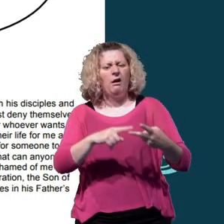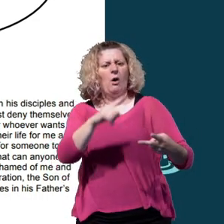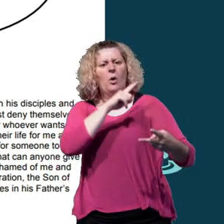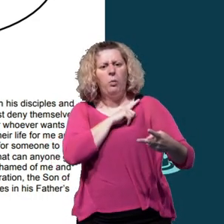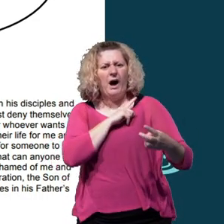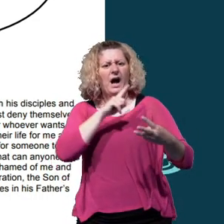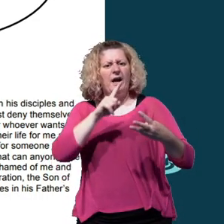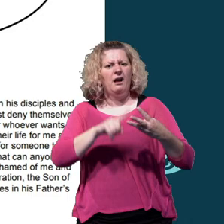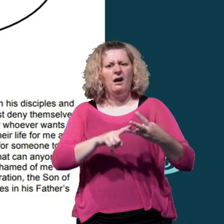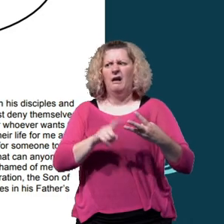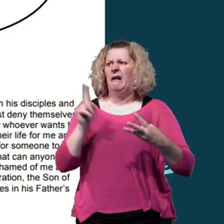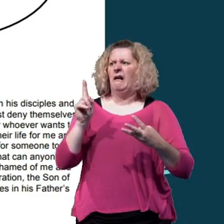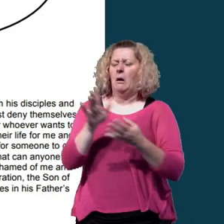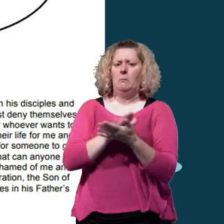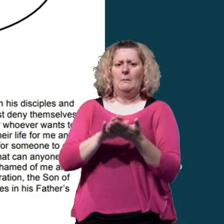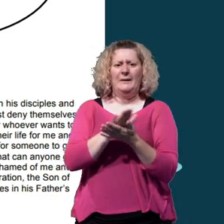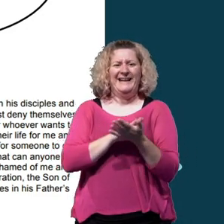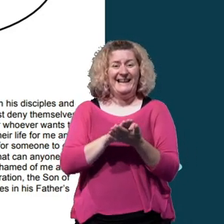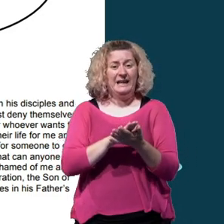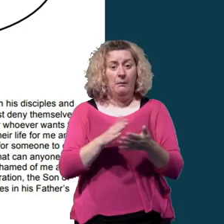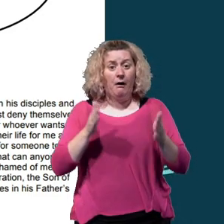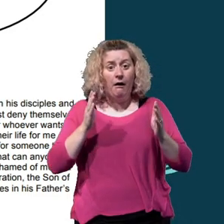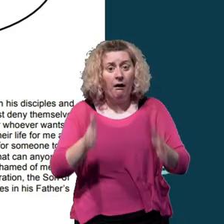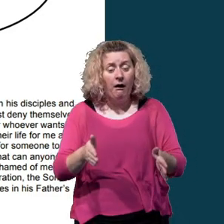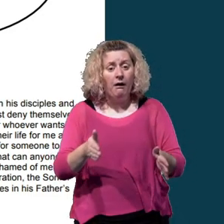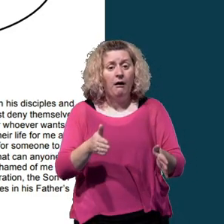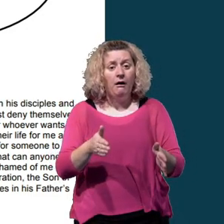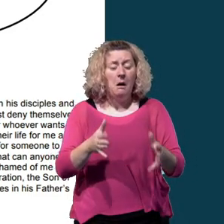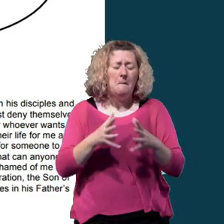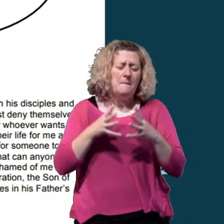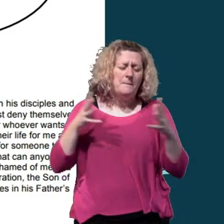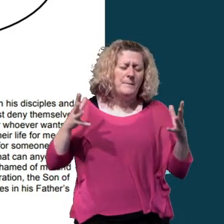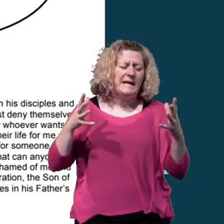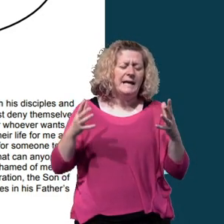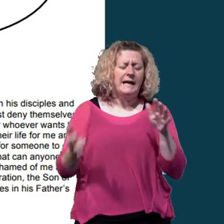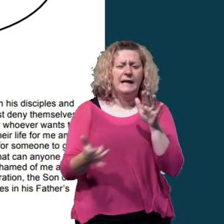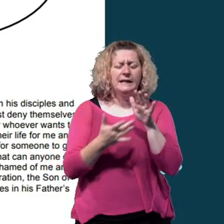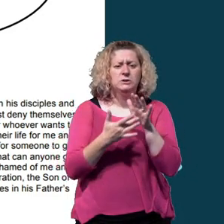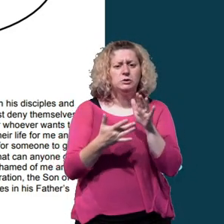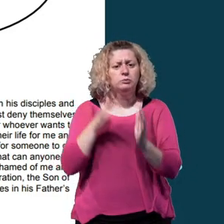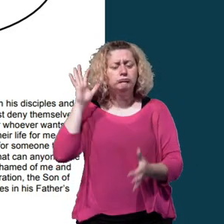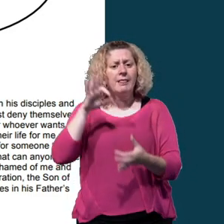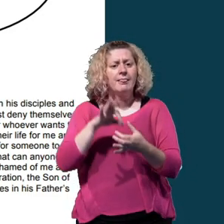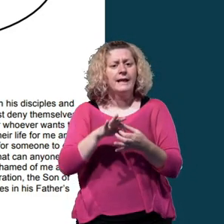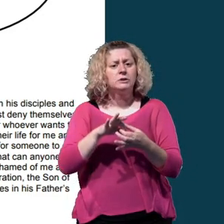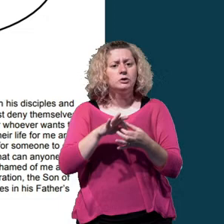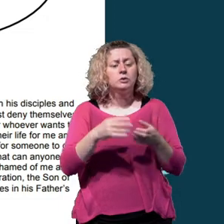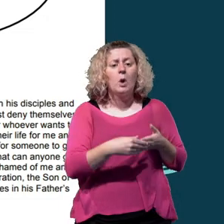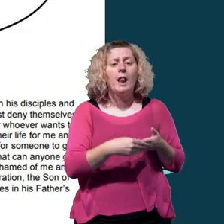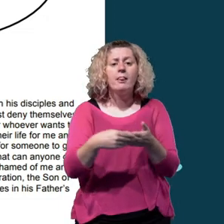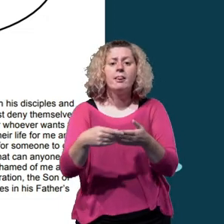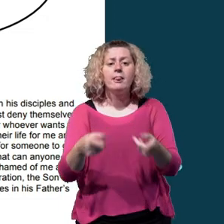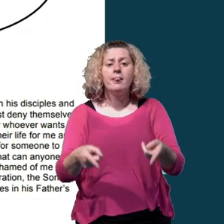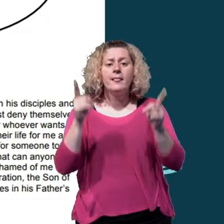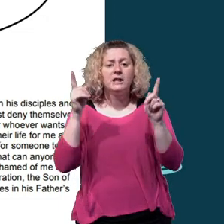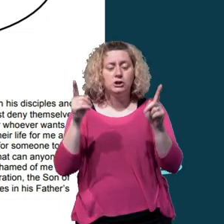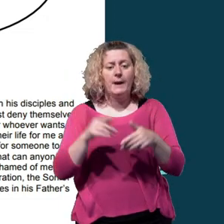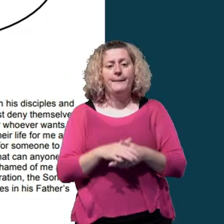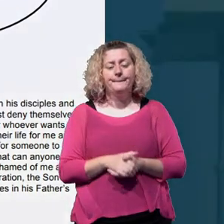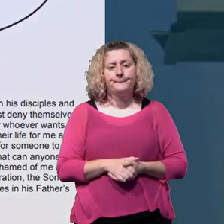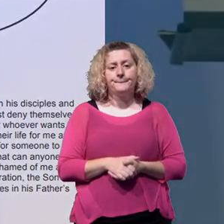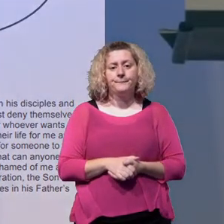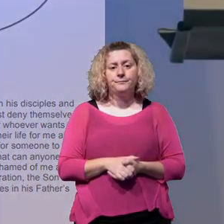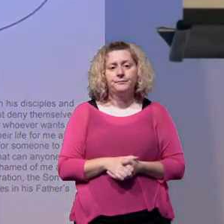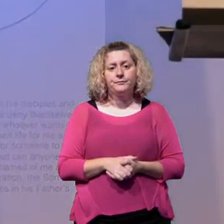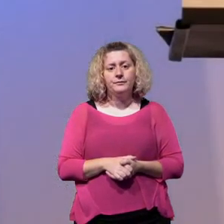they're huge issues for leadership as well. Let's just look at them together now. So I say to people, right, let me tell